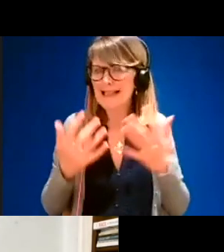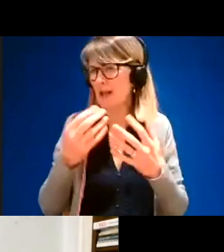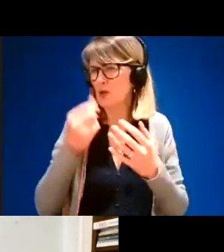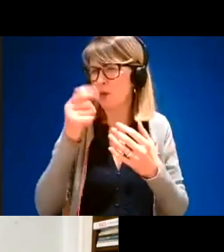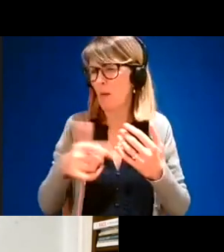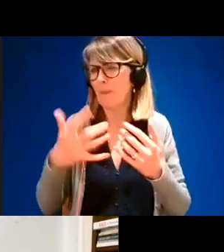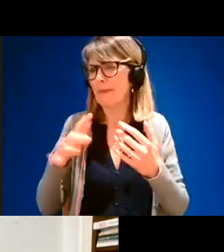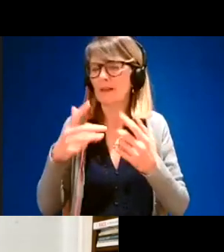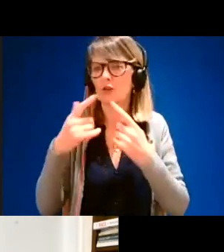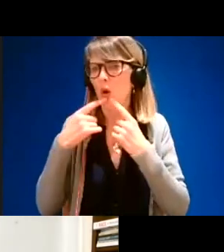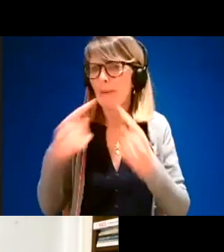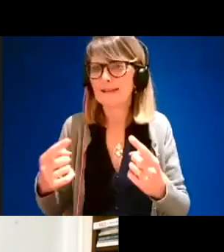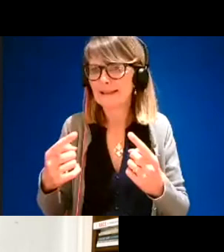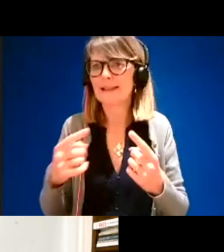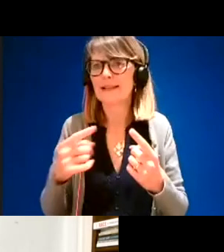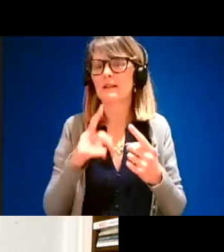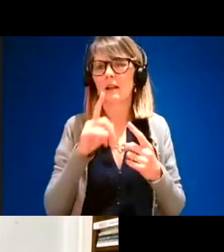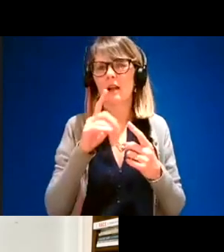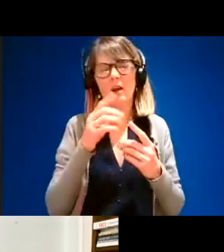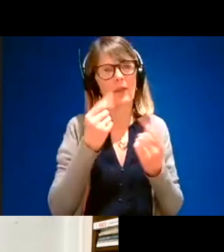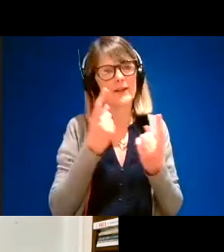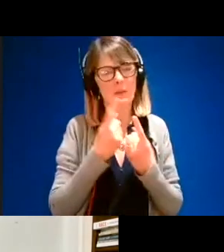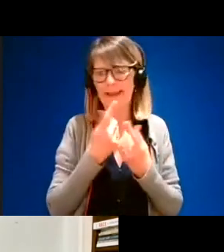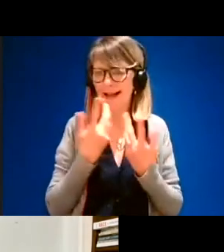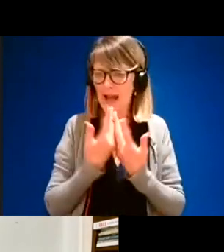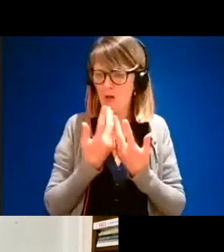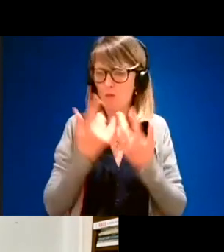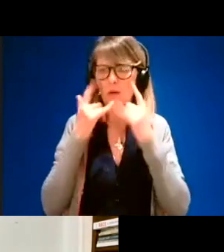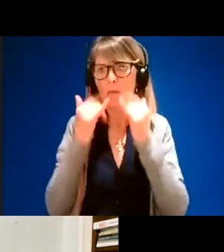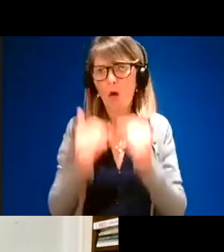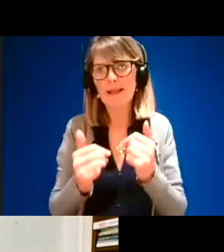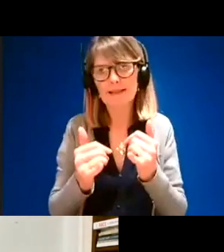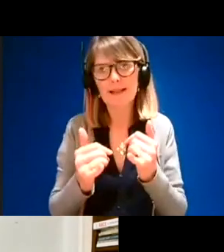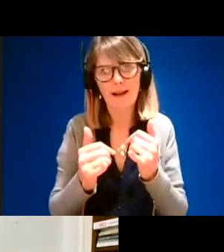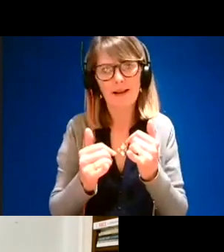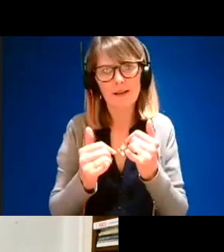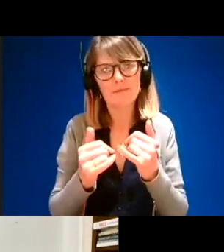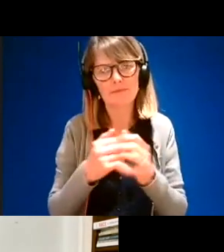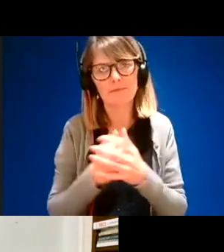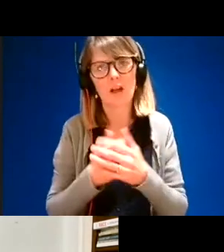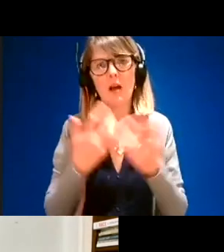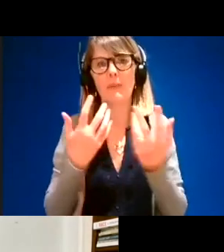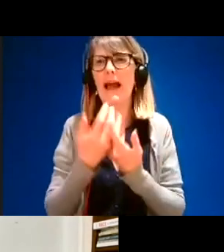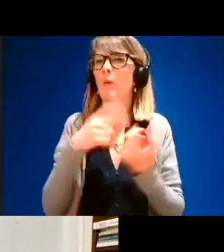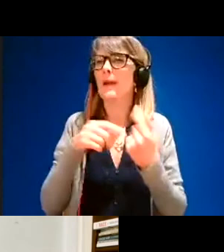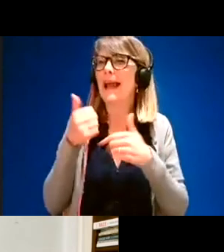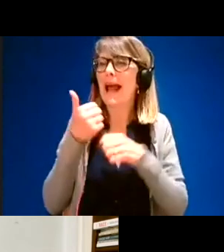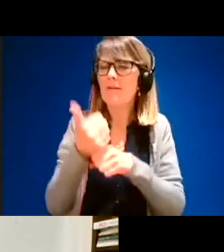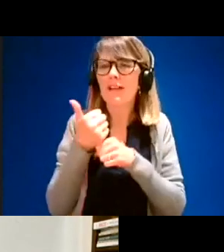on, and there is something, isn't there, about how we monitor these things, but also how we advocate for